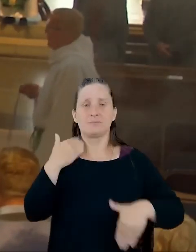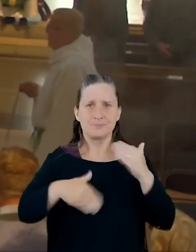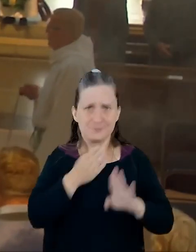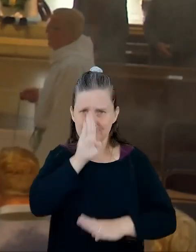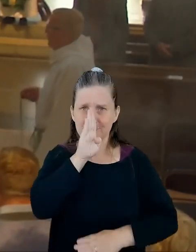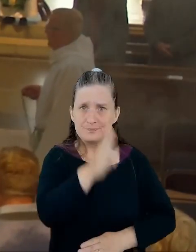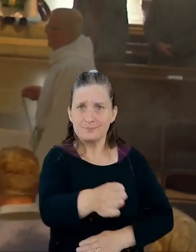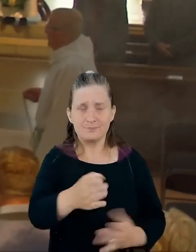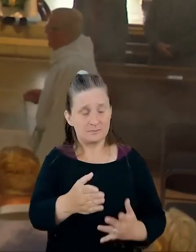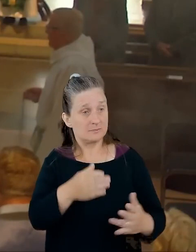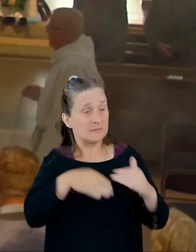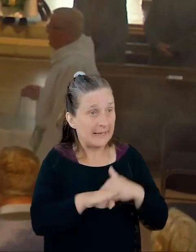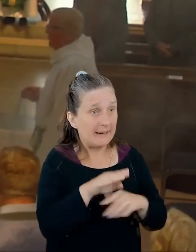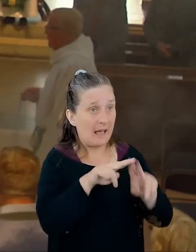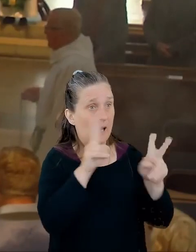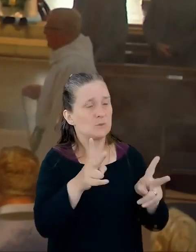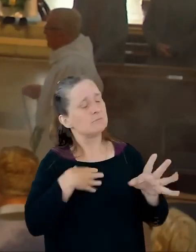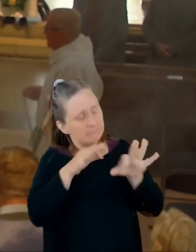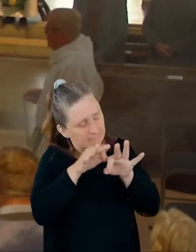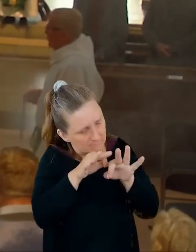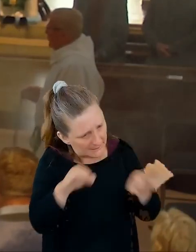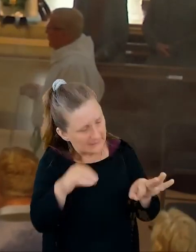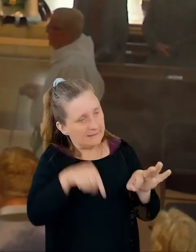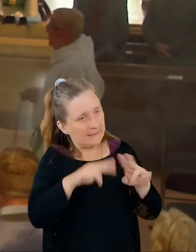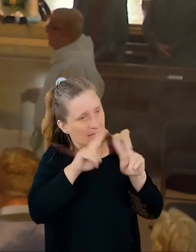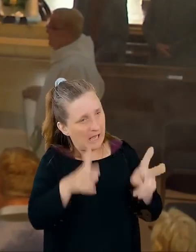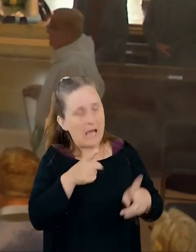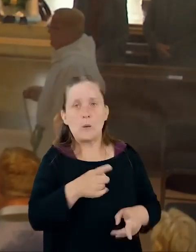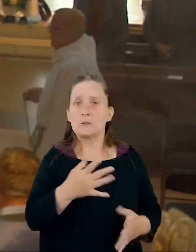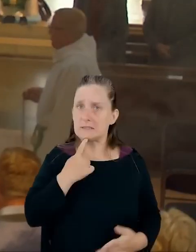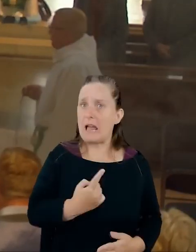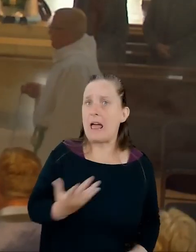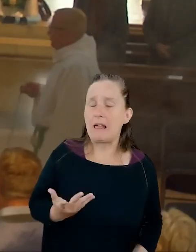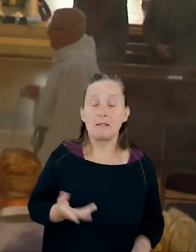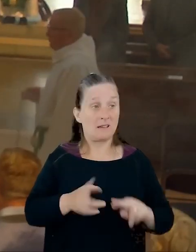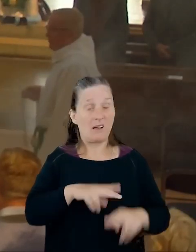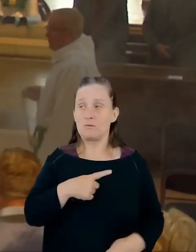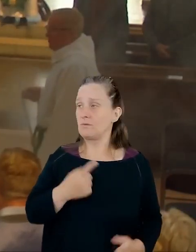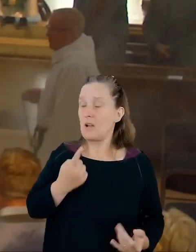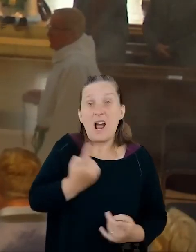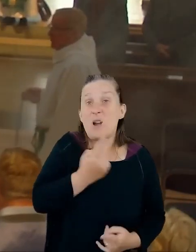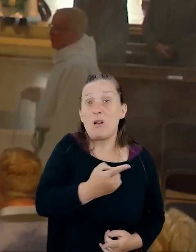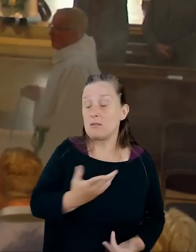enter, first say, 'Peace to this house.' And if anyone is